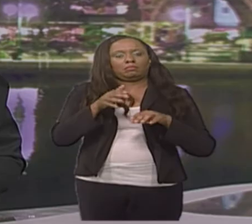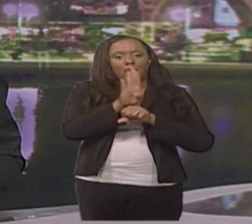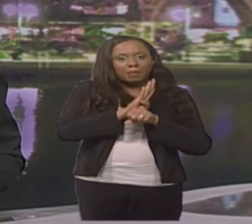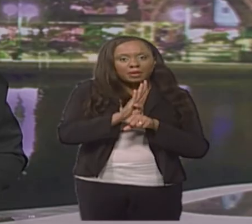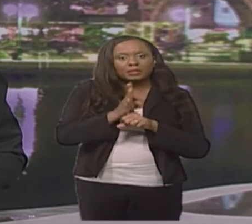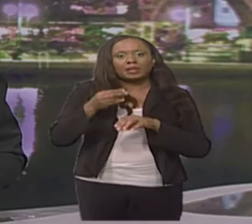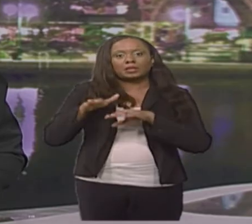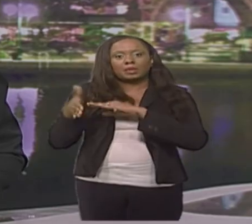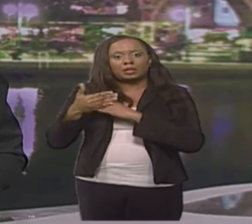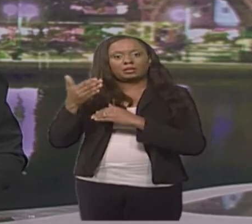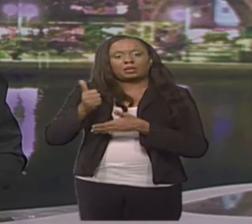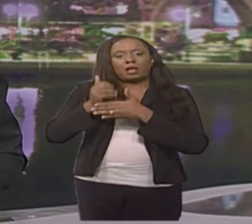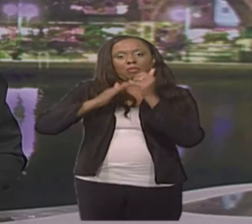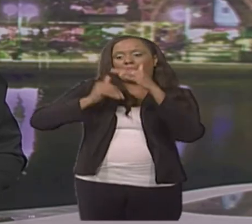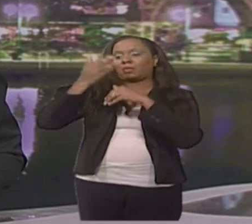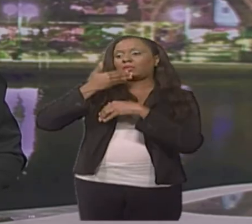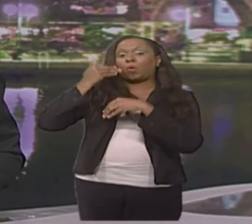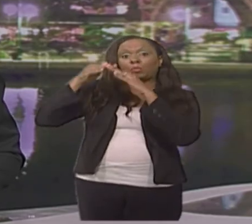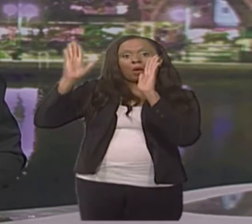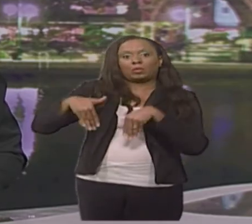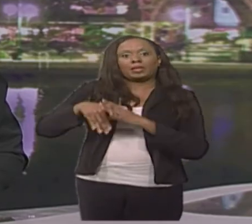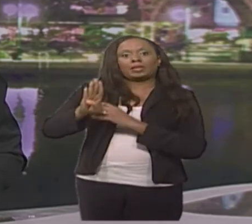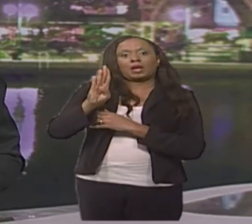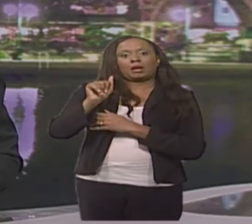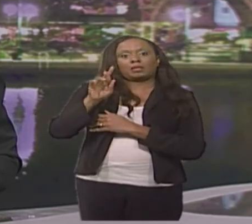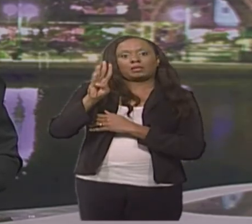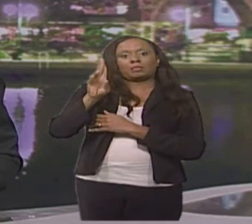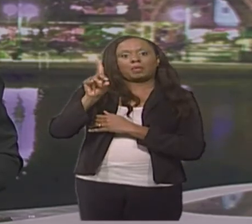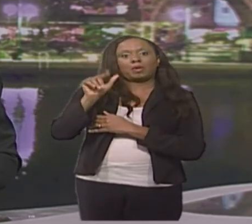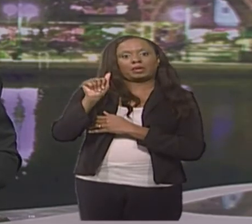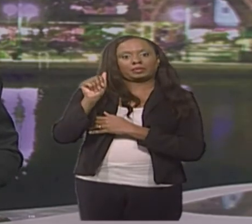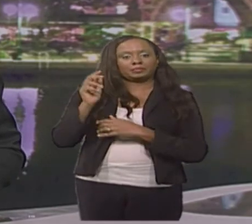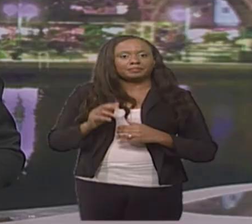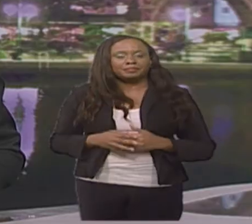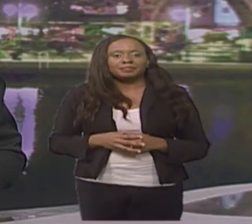and Jamaica, in building and repairing homes in Barbuda. More in this report.